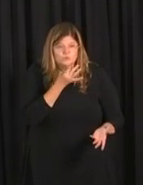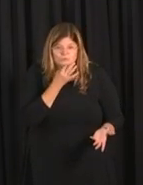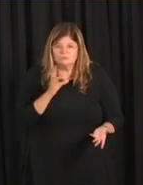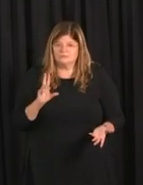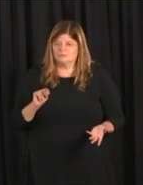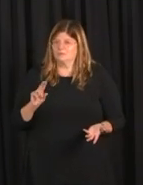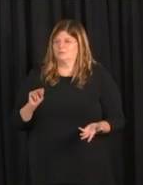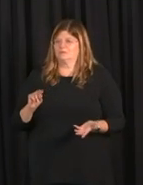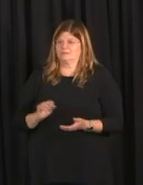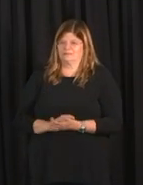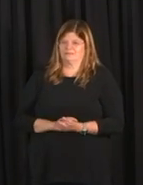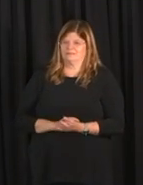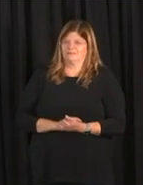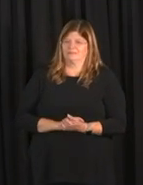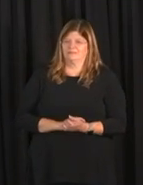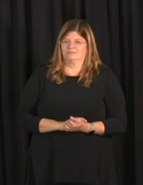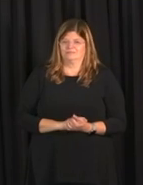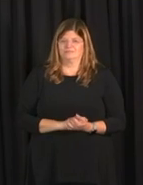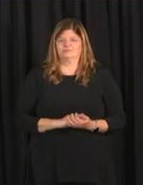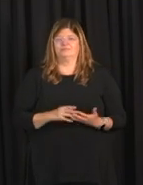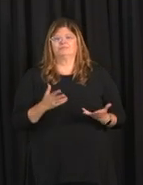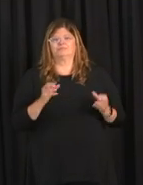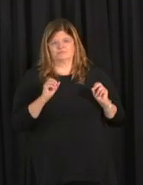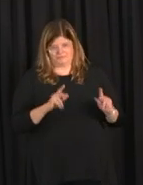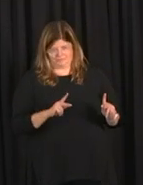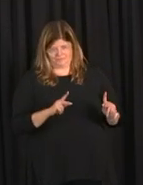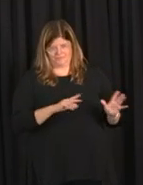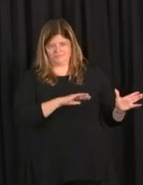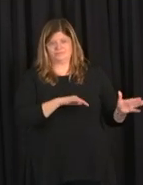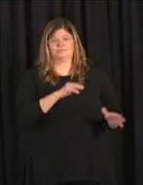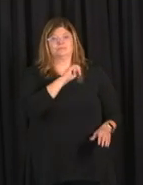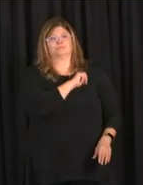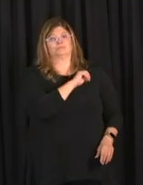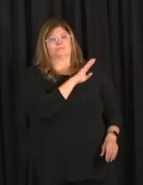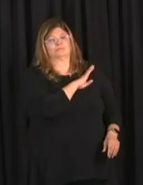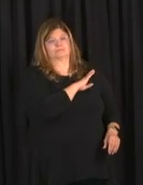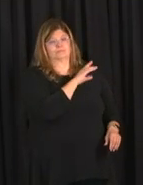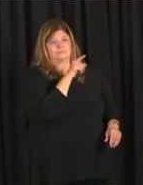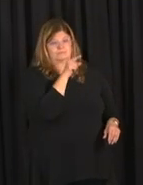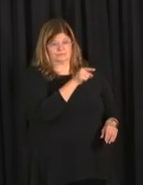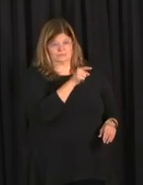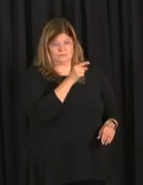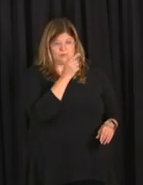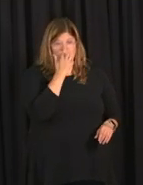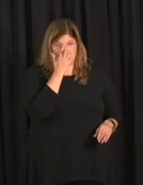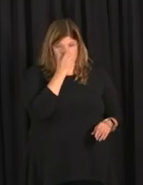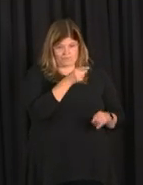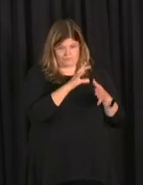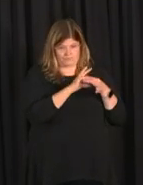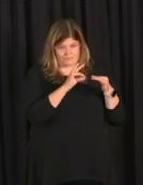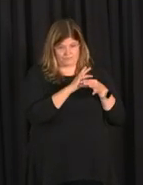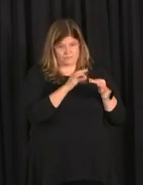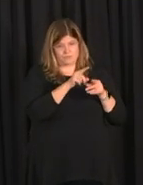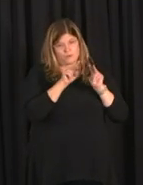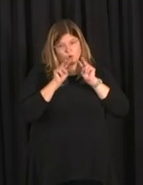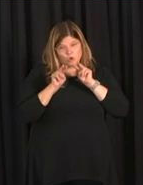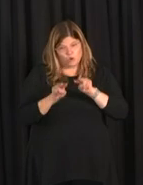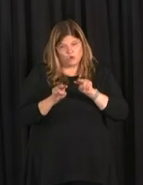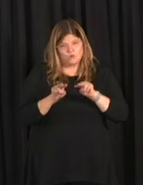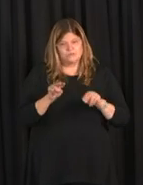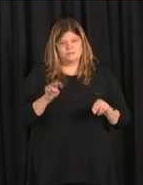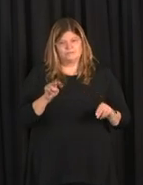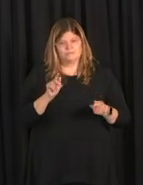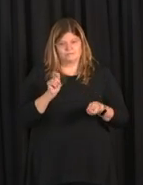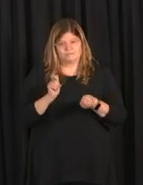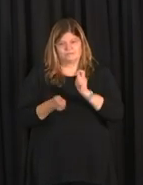today, right? And then Mayor Bowser, can I ask you, you've mentioned at your last press briefing and again here today that you're looking at turning